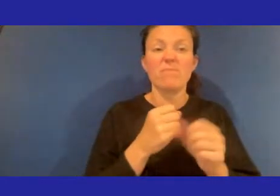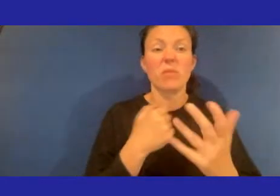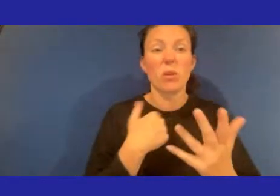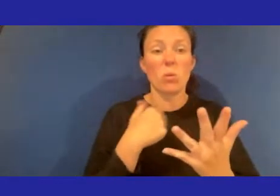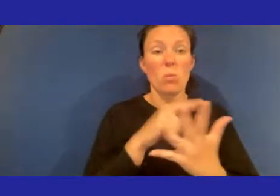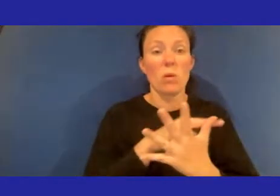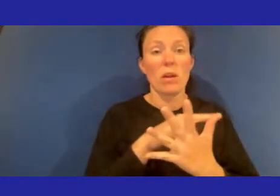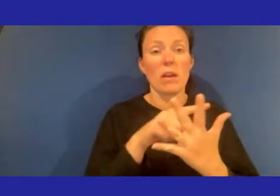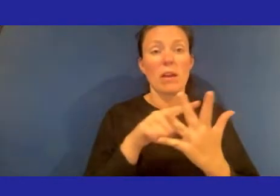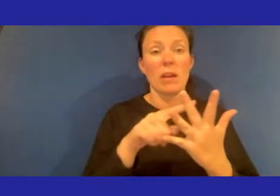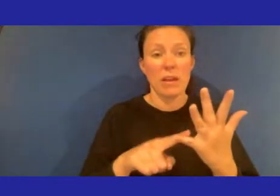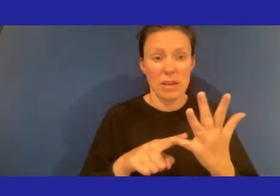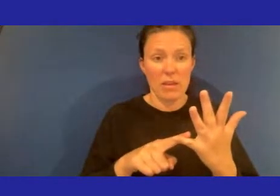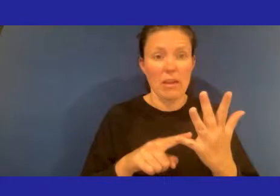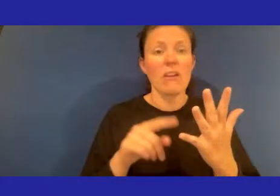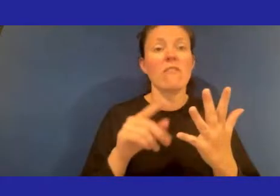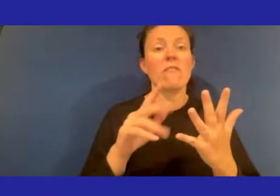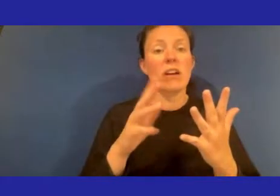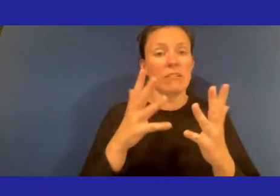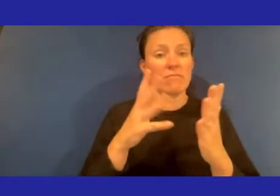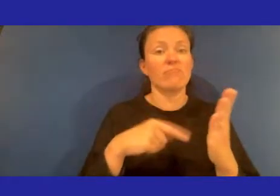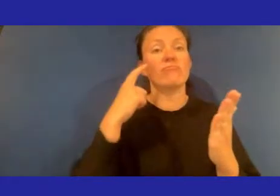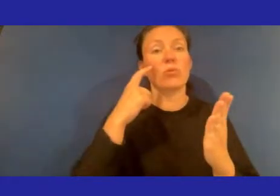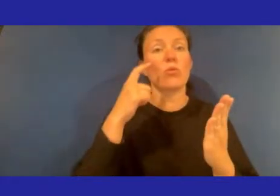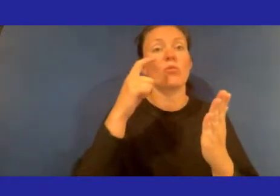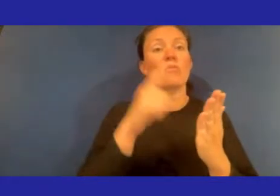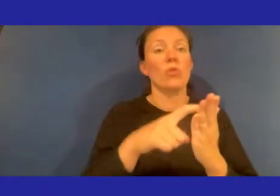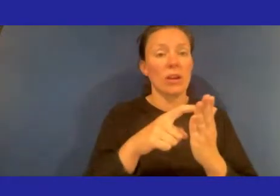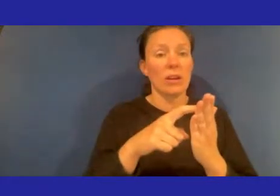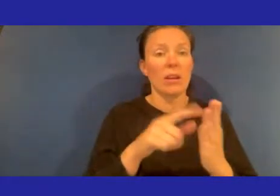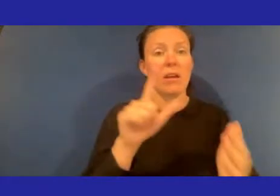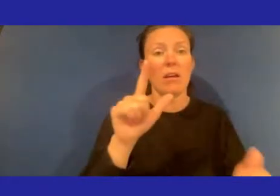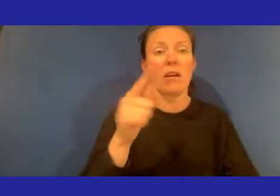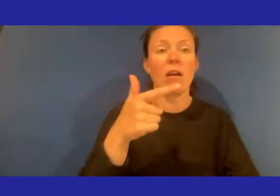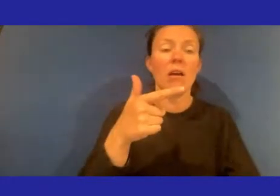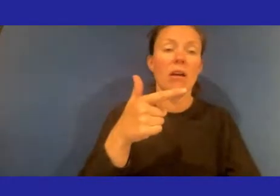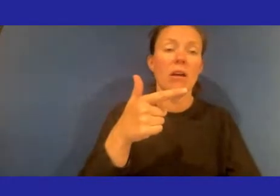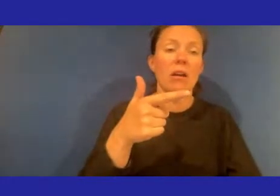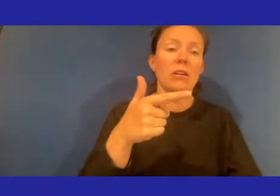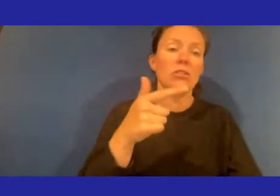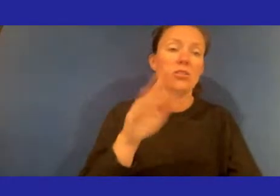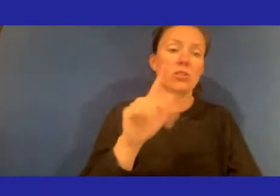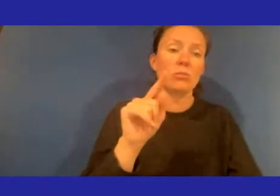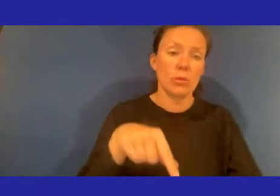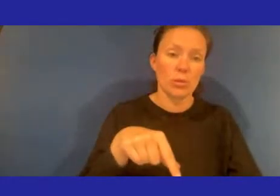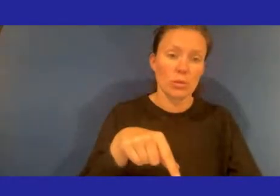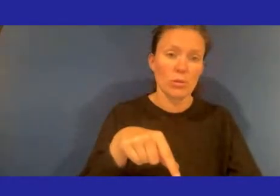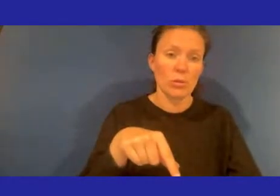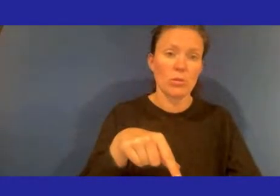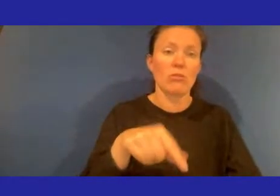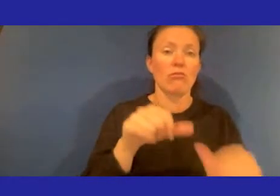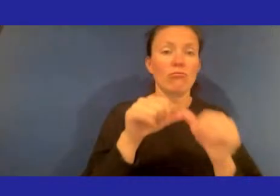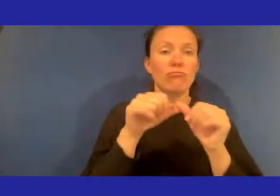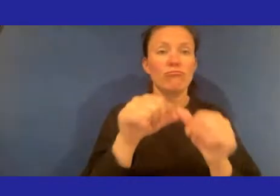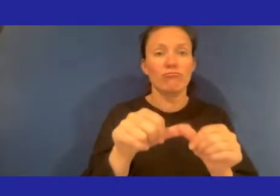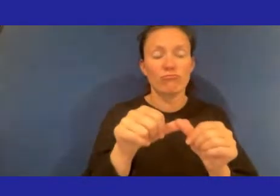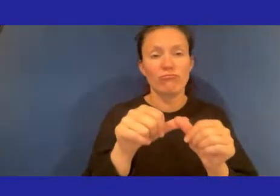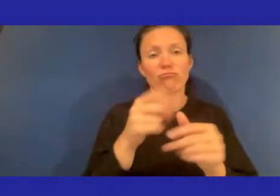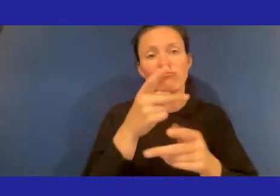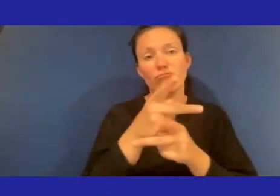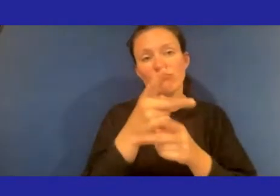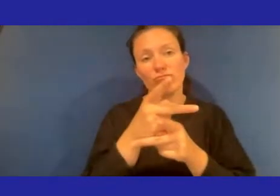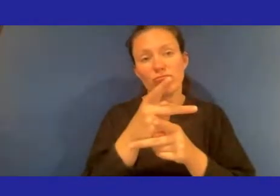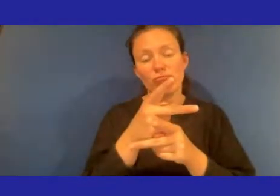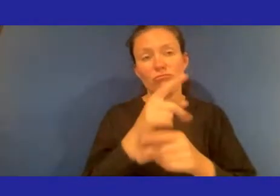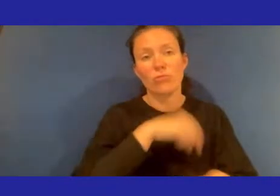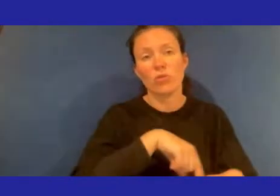post-acute care have been recognized as the LGBTQ long-term care equality leaders by the Human